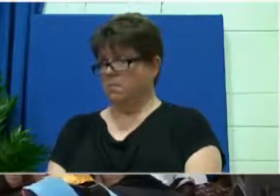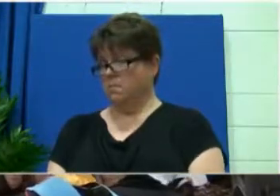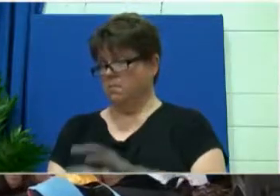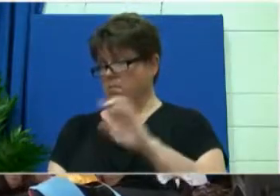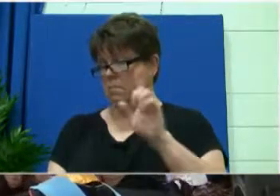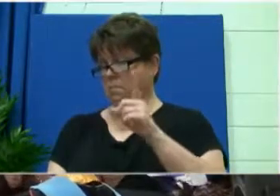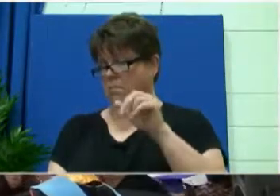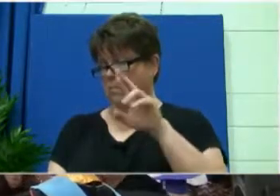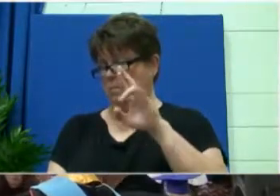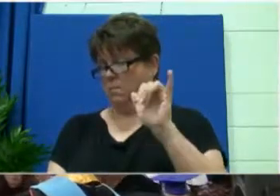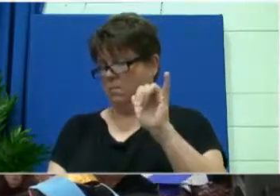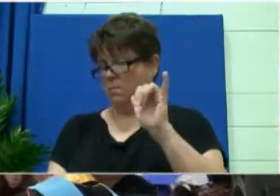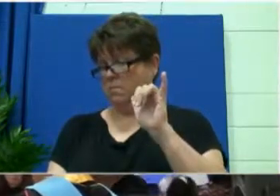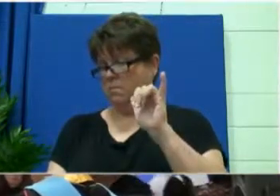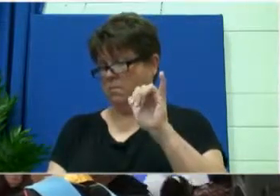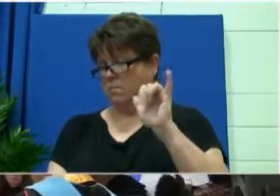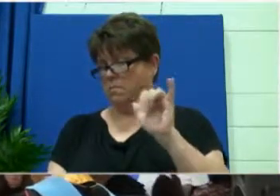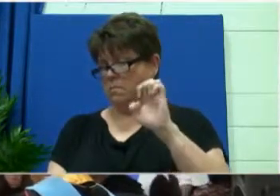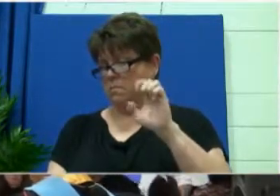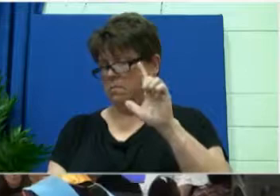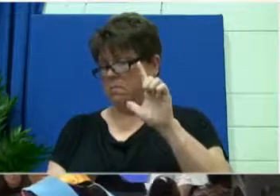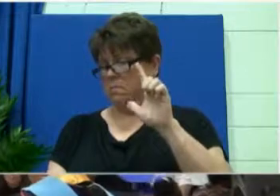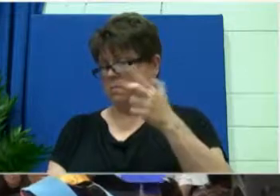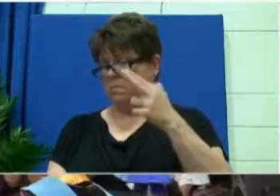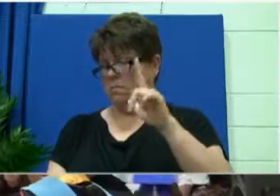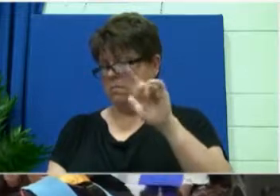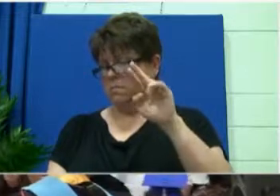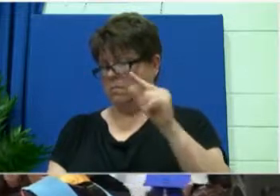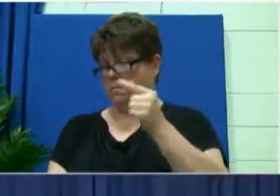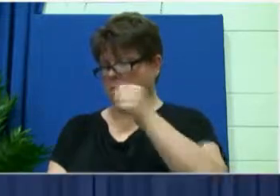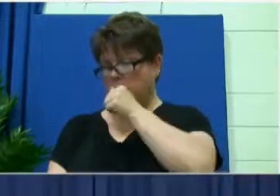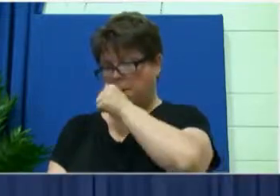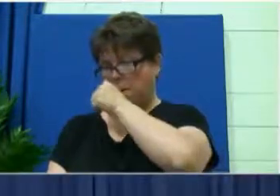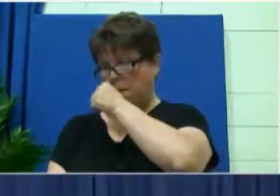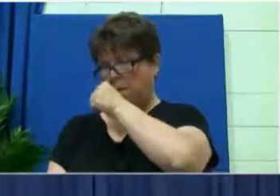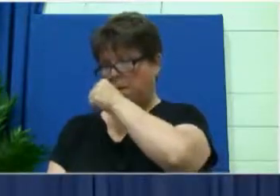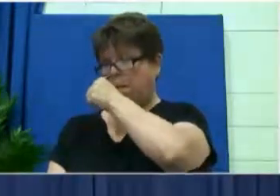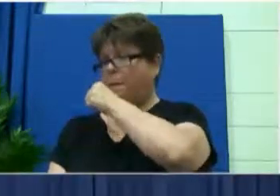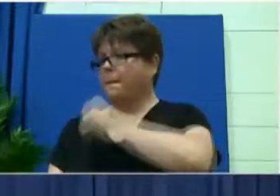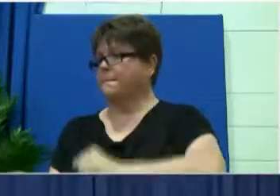Zachary Ryan Yaling, cum laude, Phi Theta Kappa, Associate in Arts.